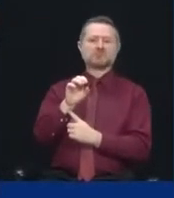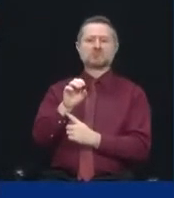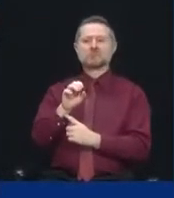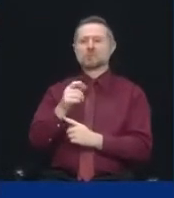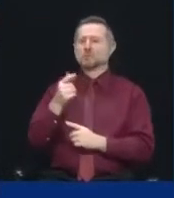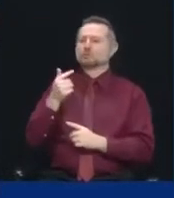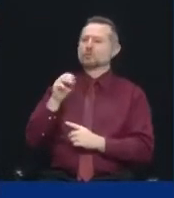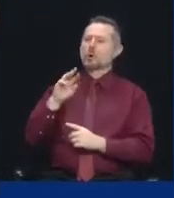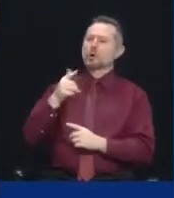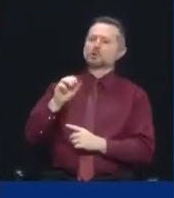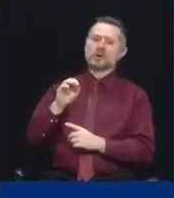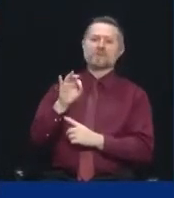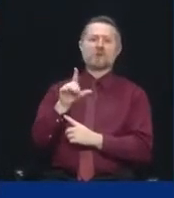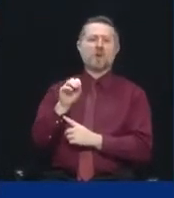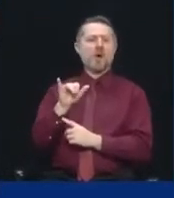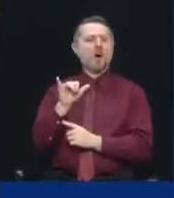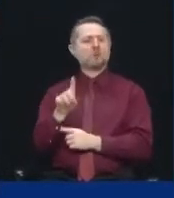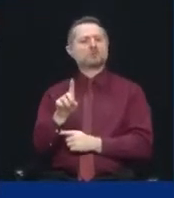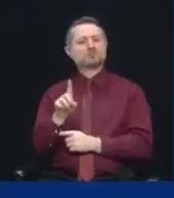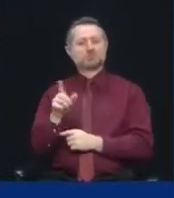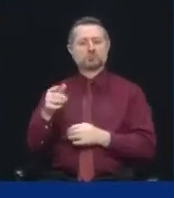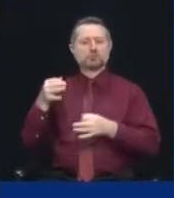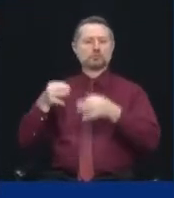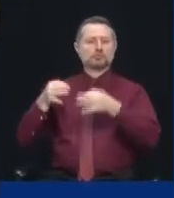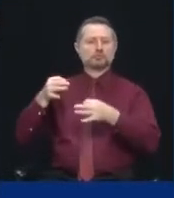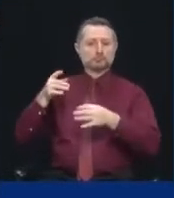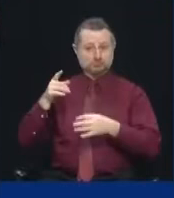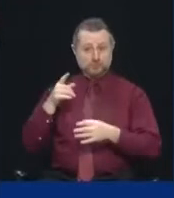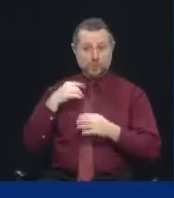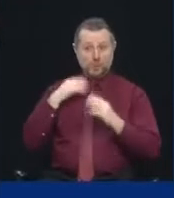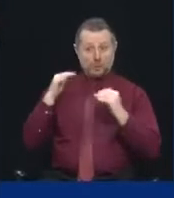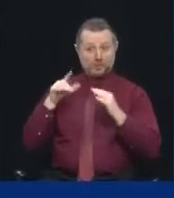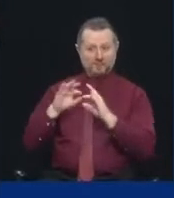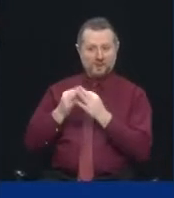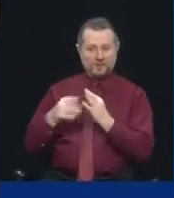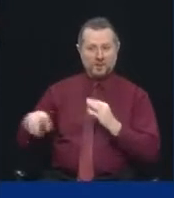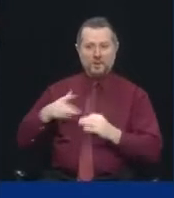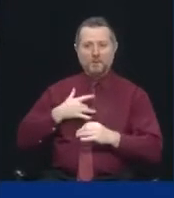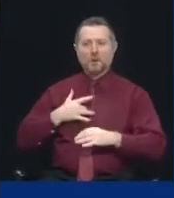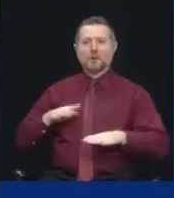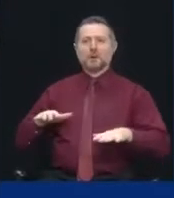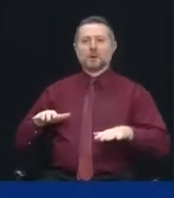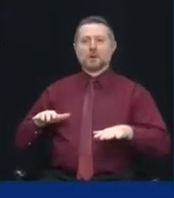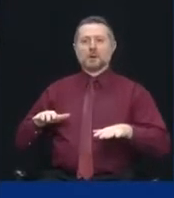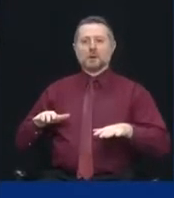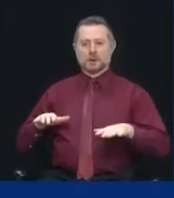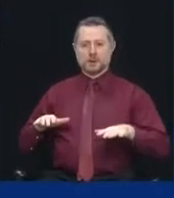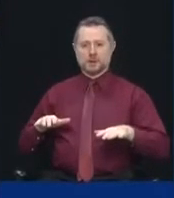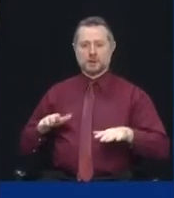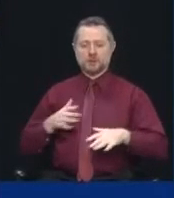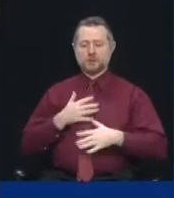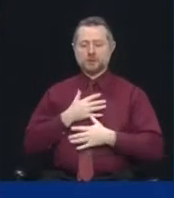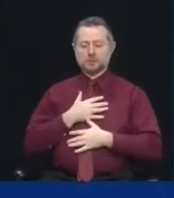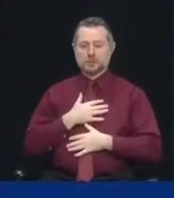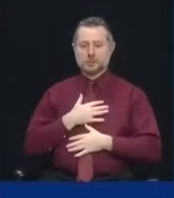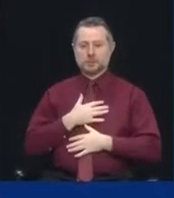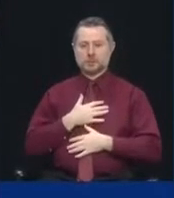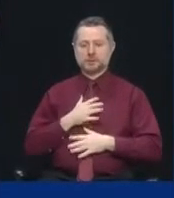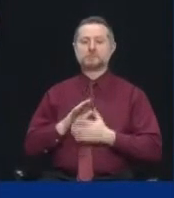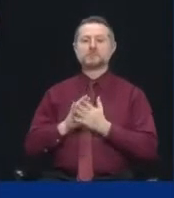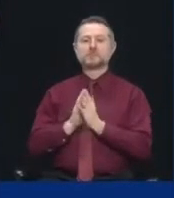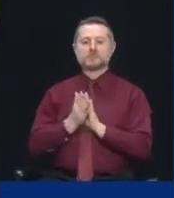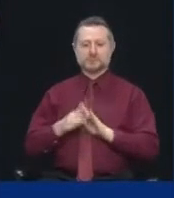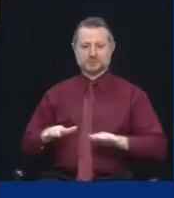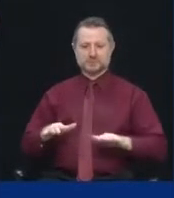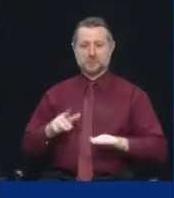I hope it brings some peace to the family. I hope it brings some peace to people,